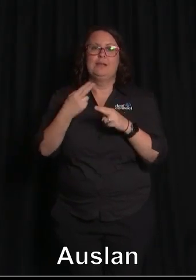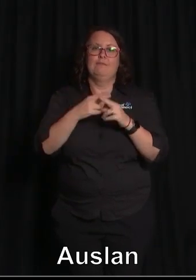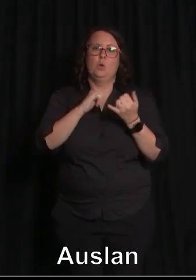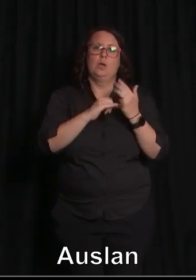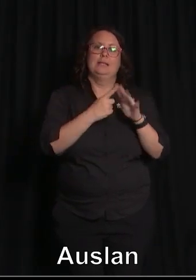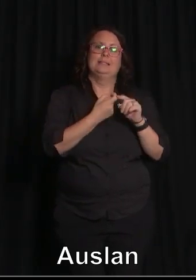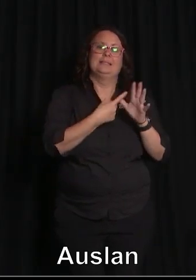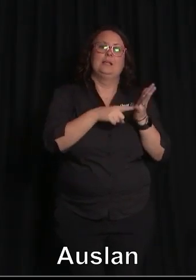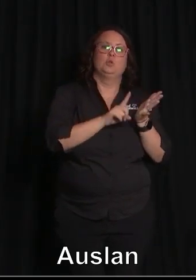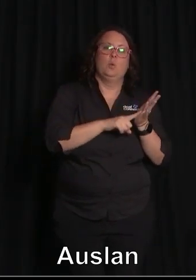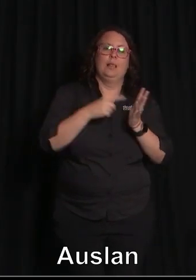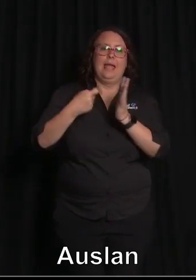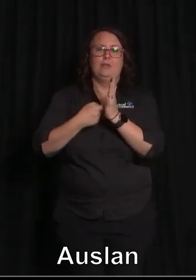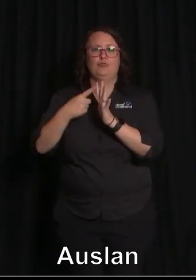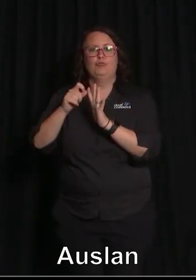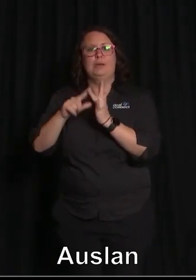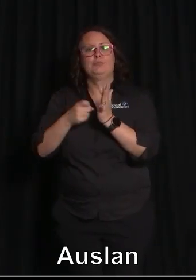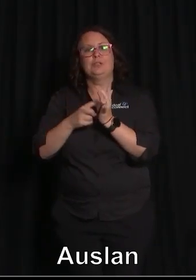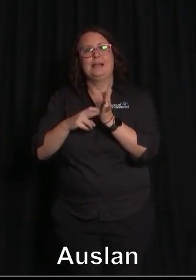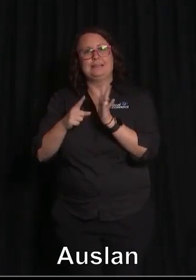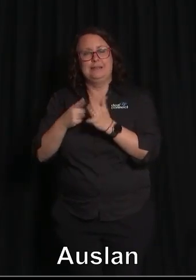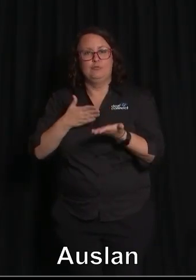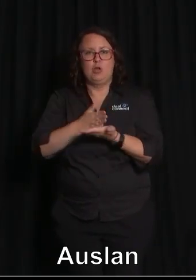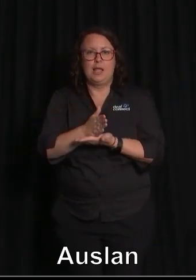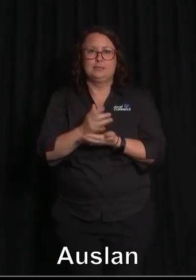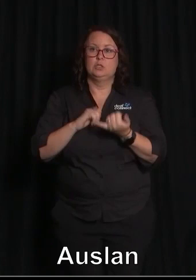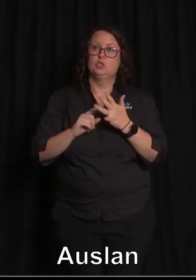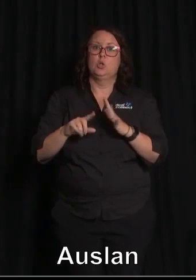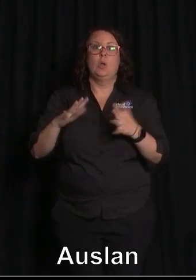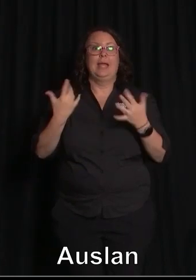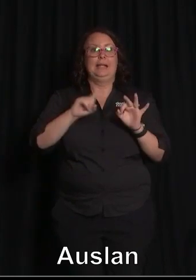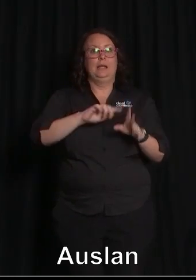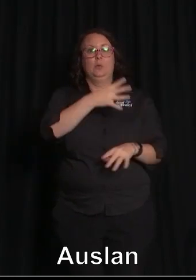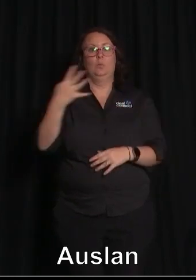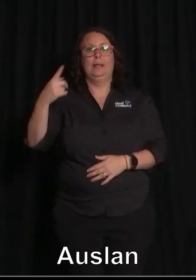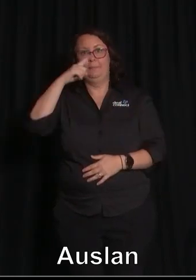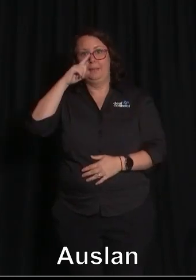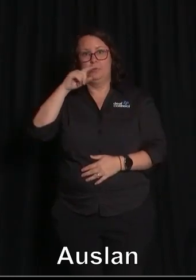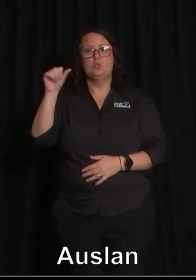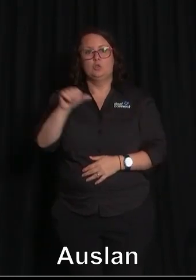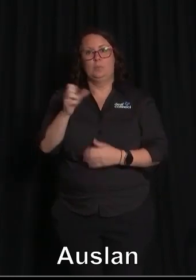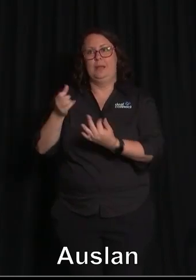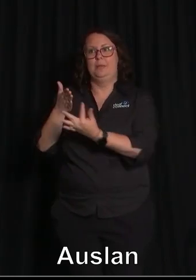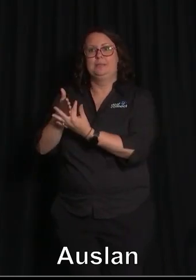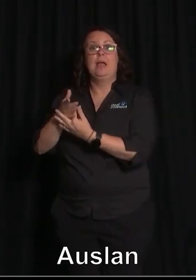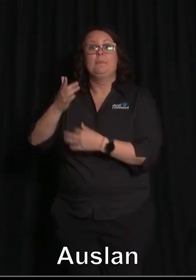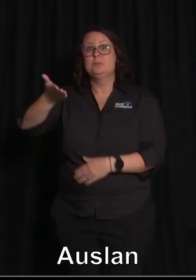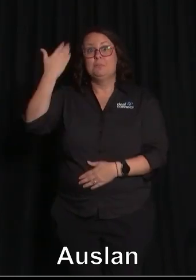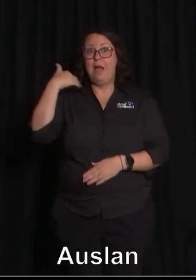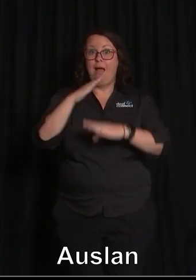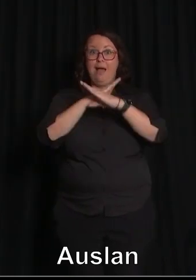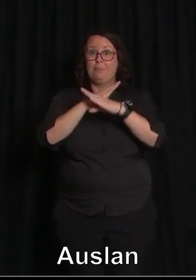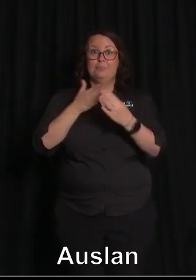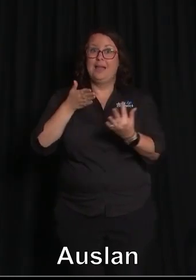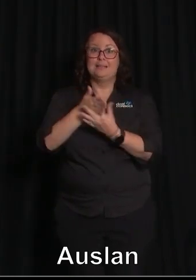rights, but that particularly meant that LGBTQIA+ persons, when unable to access hormonal therapy, for example,